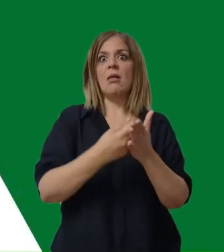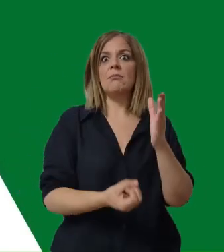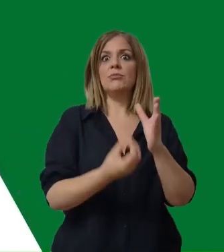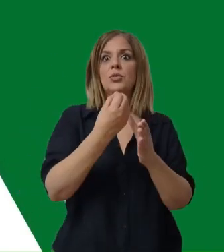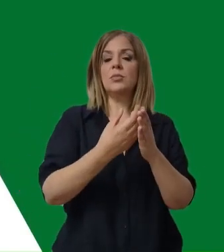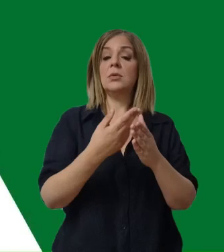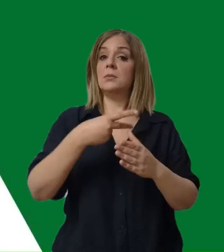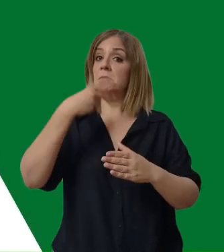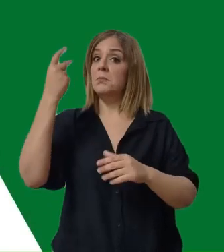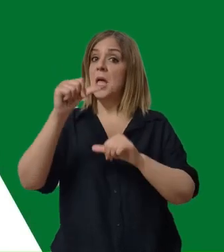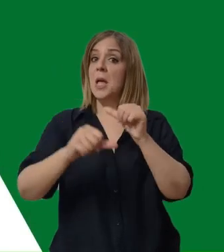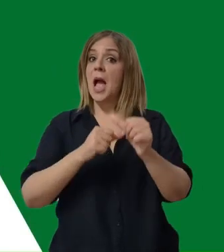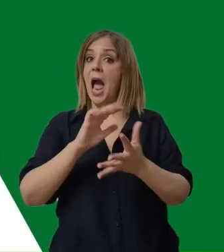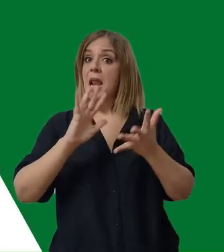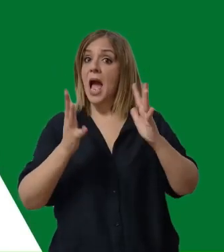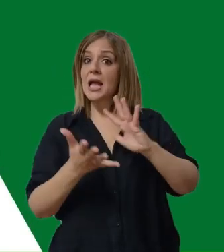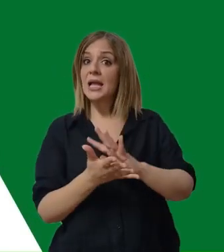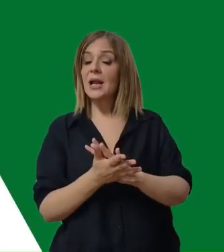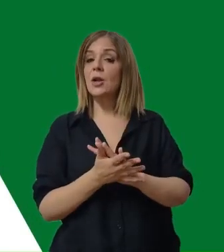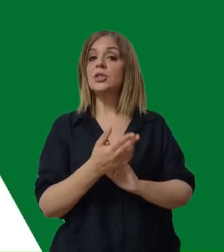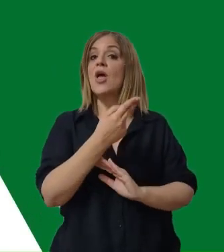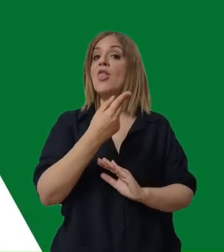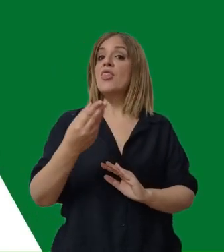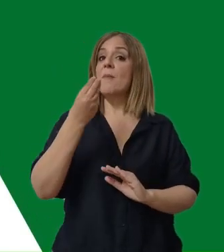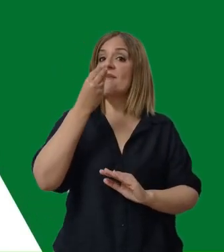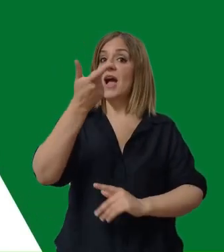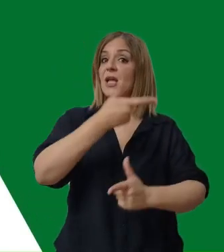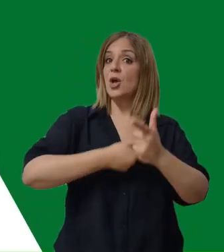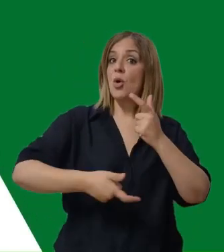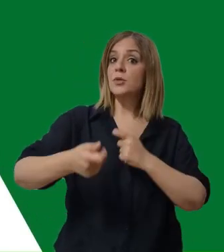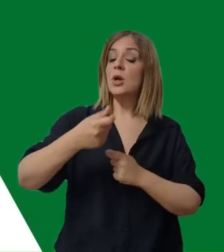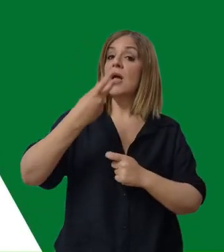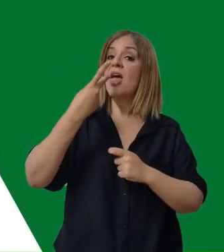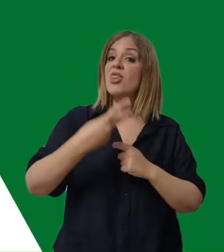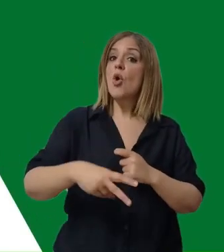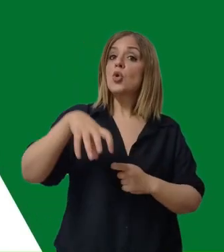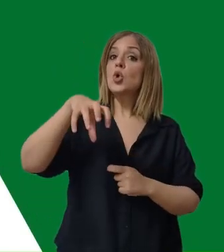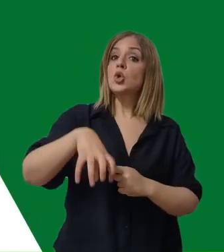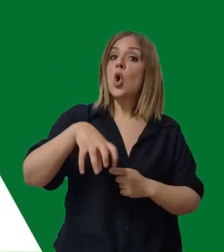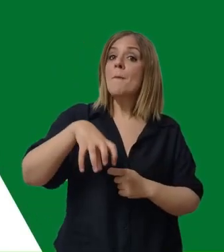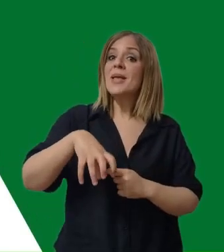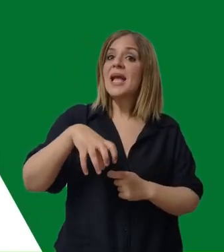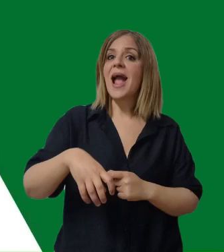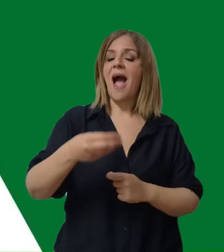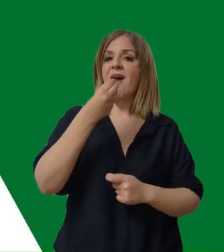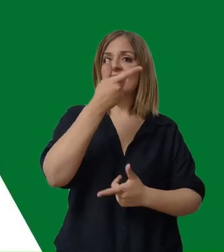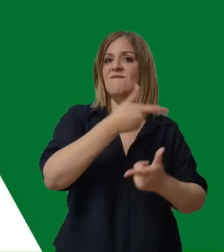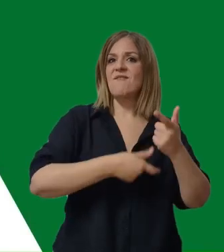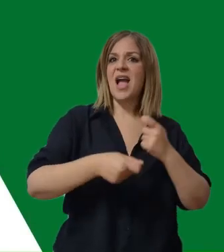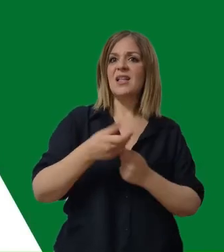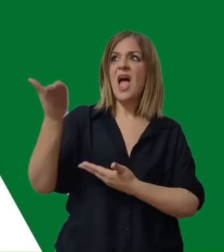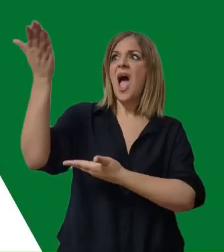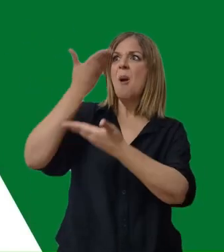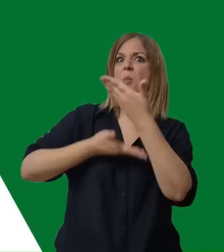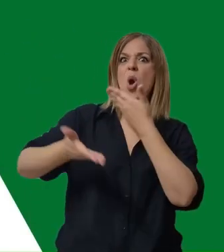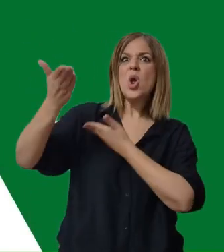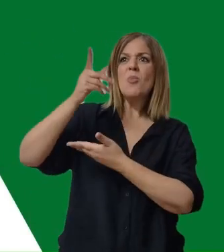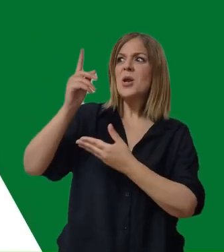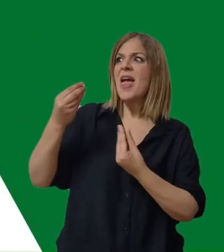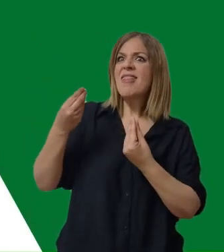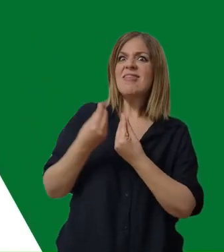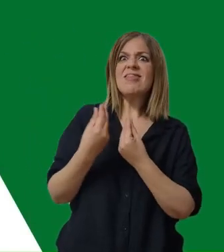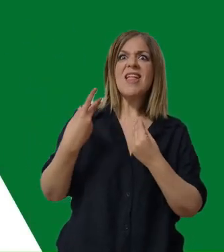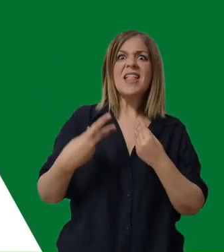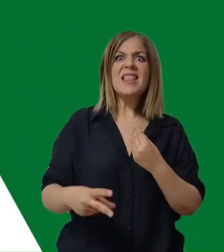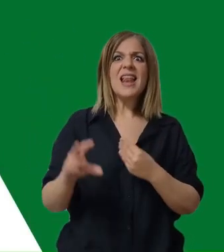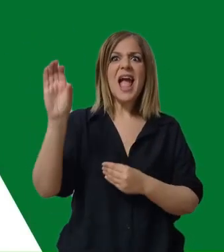recycle. About food and shopping, we can buy local and seasonal food rather than importing food from